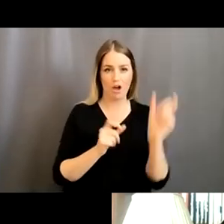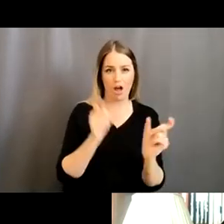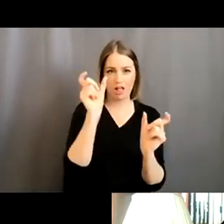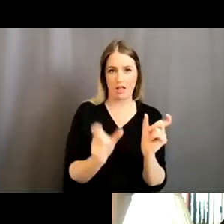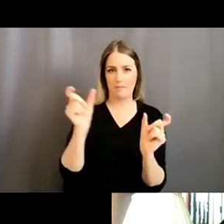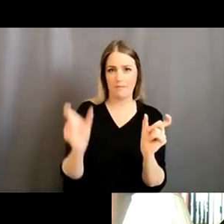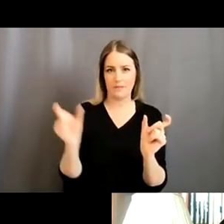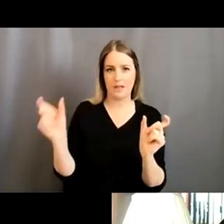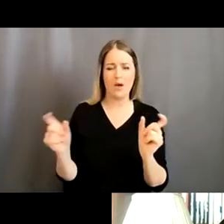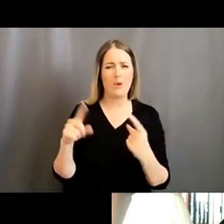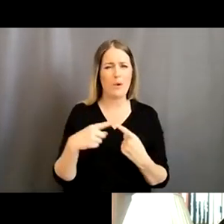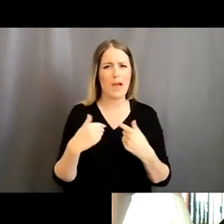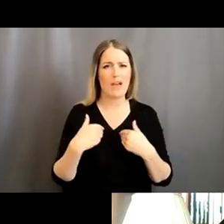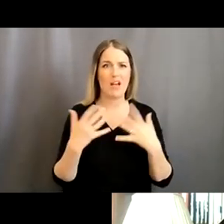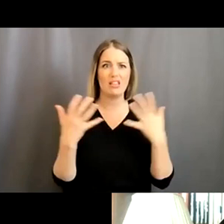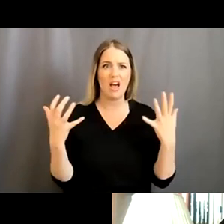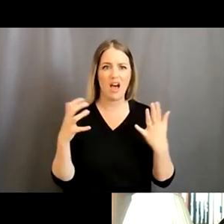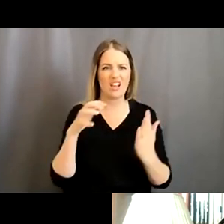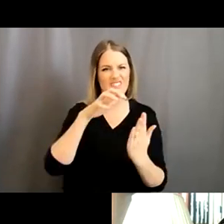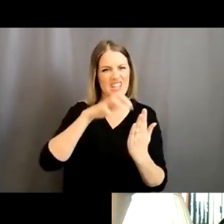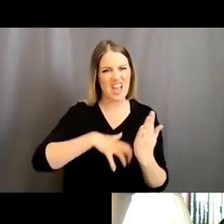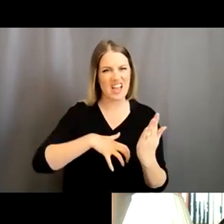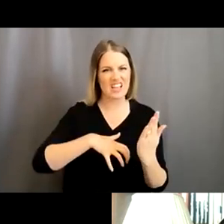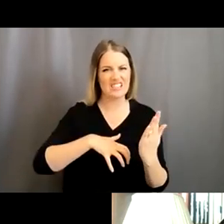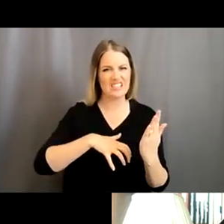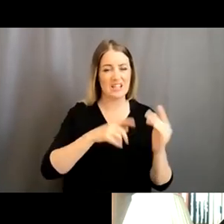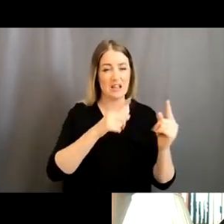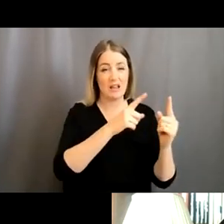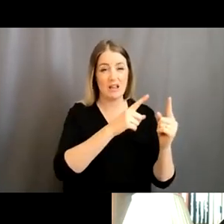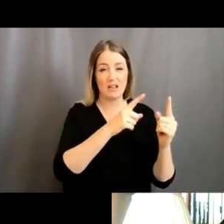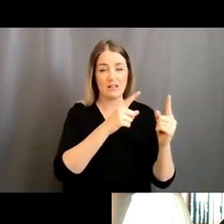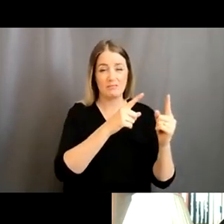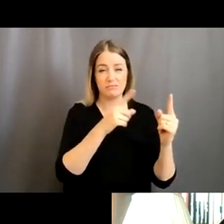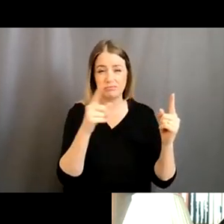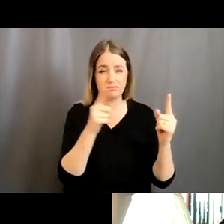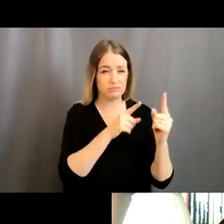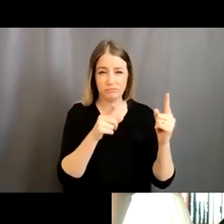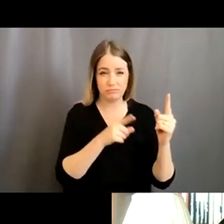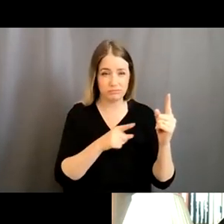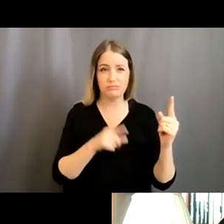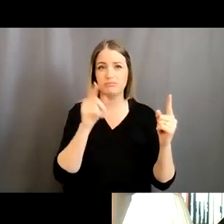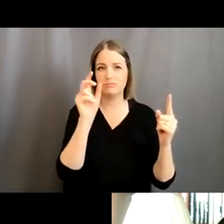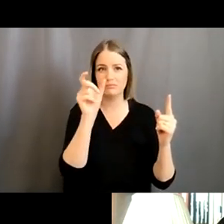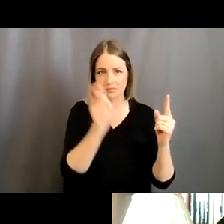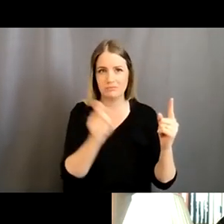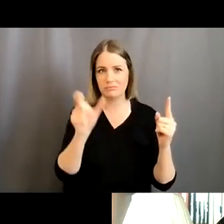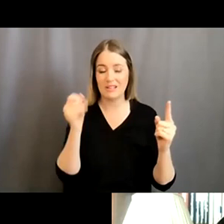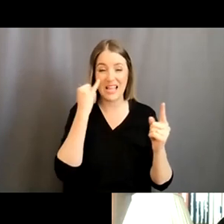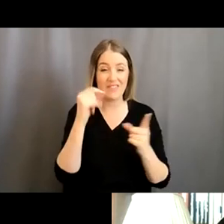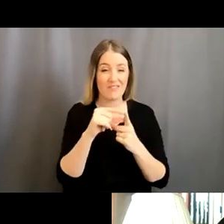of text, because going straight across and having too many lines, even when you make the font size